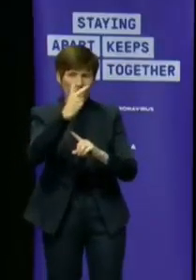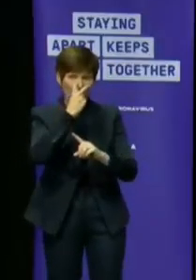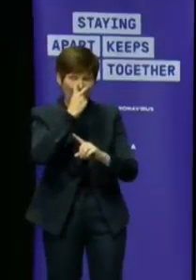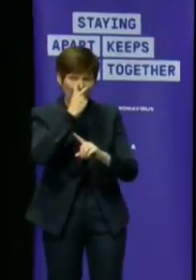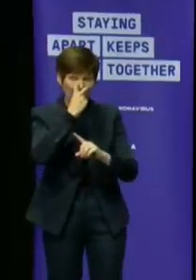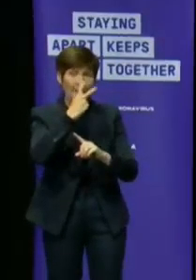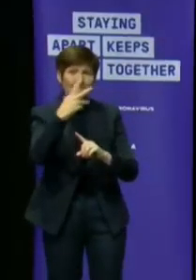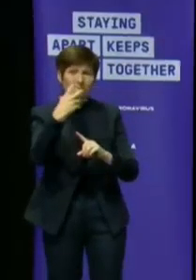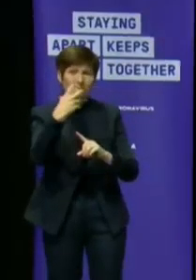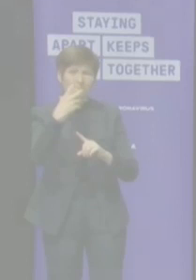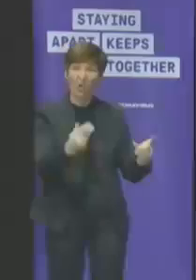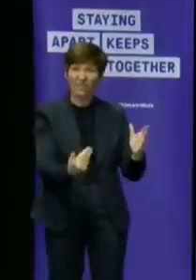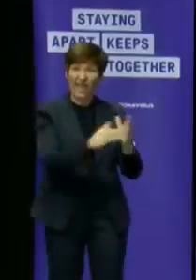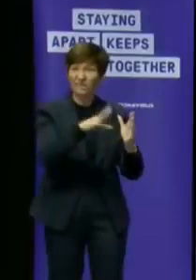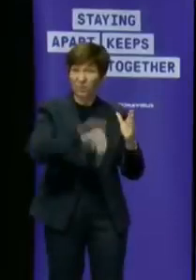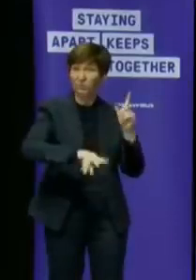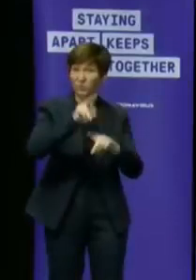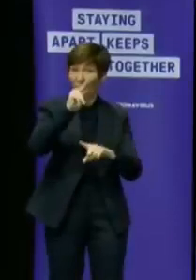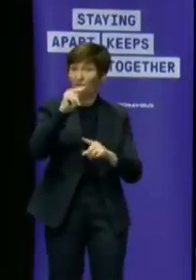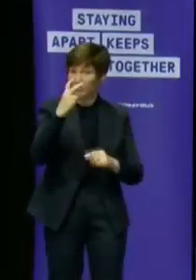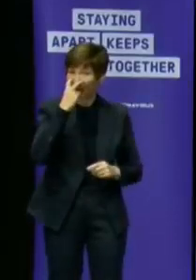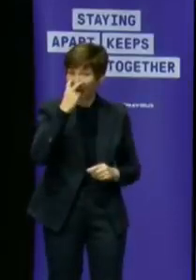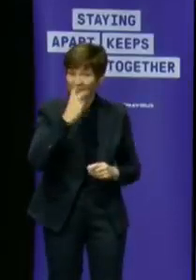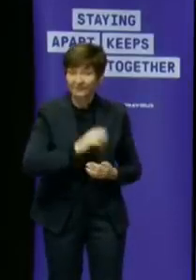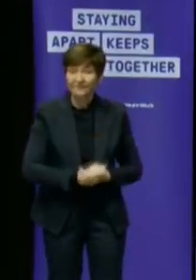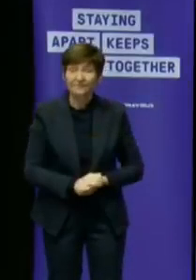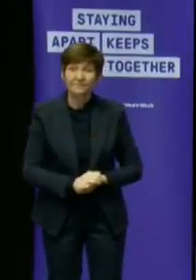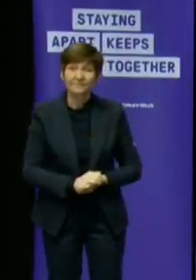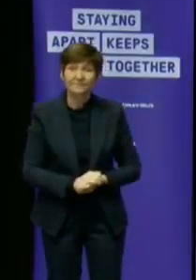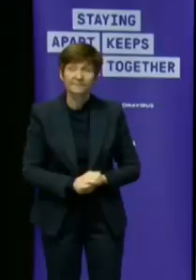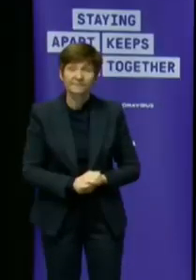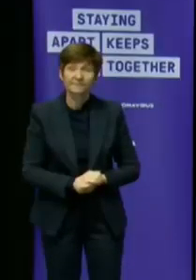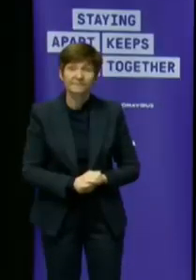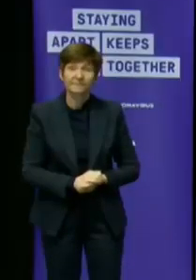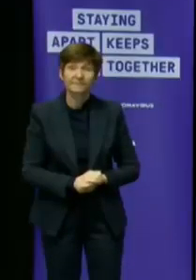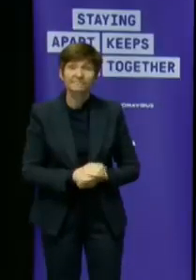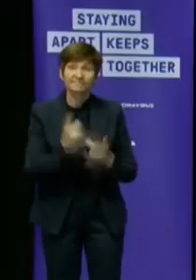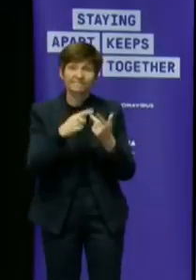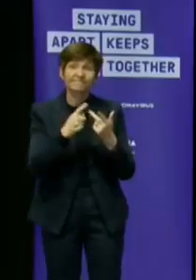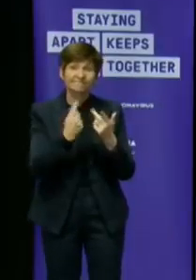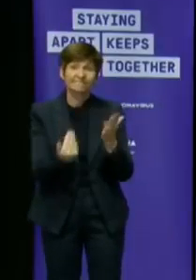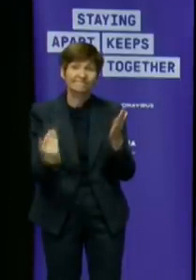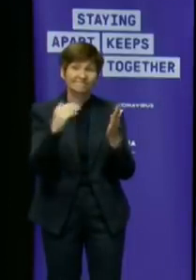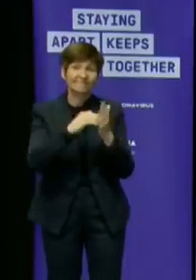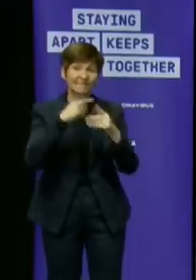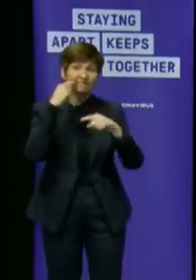the stay-at-home order. Further, and this is in many respects the most challenging